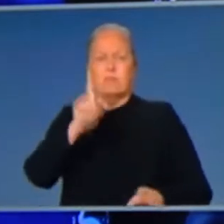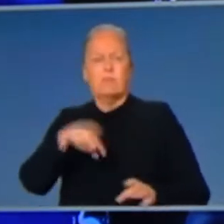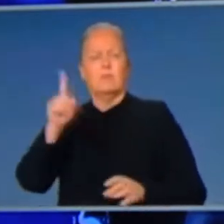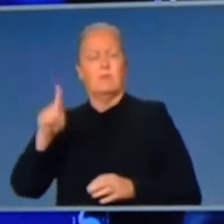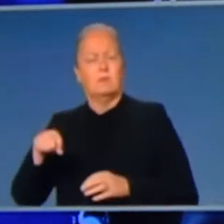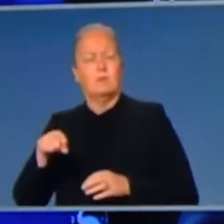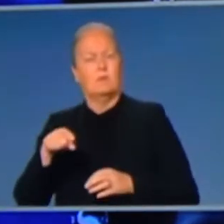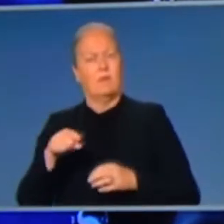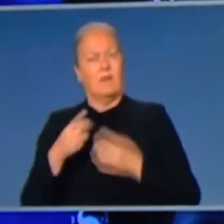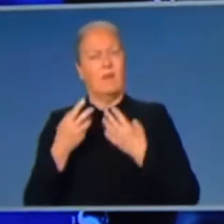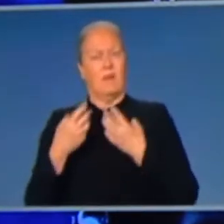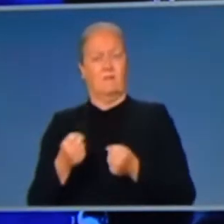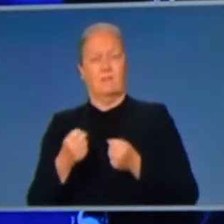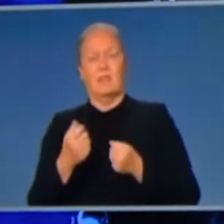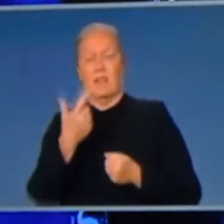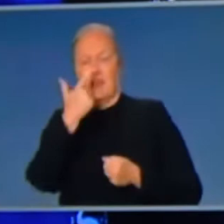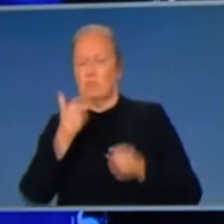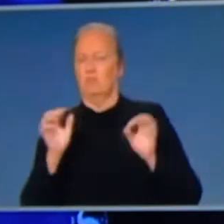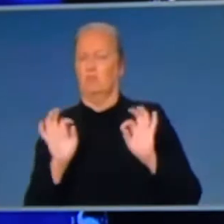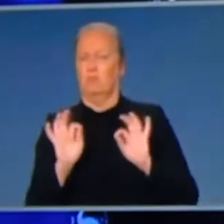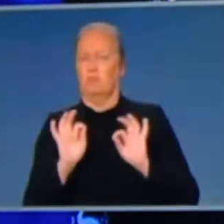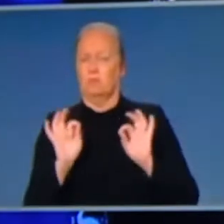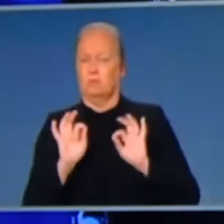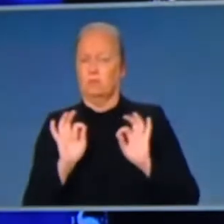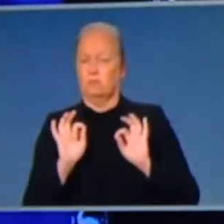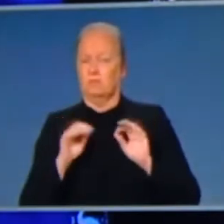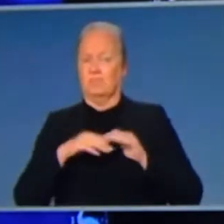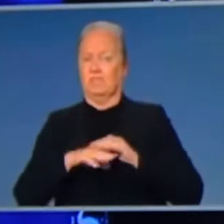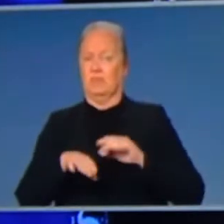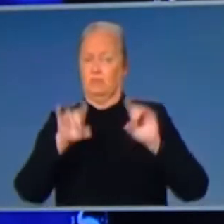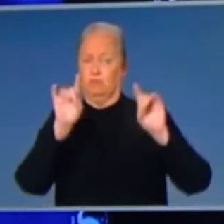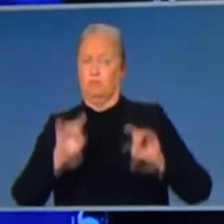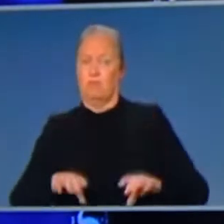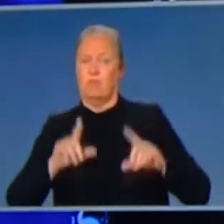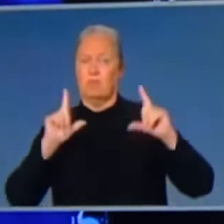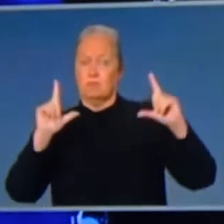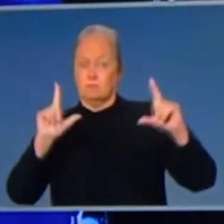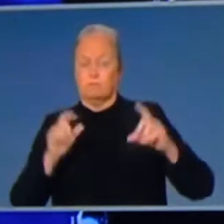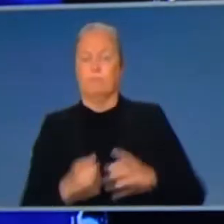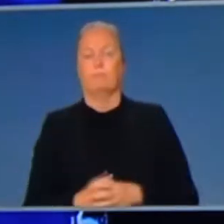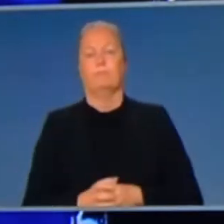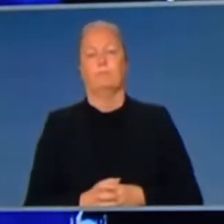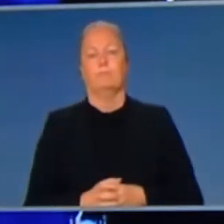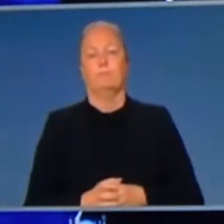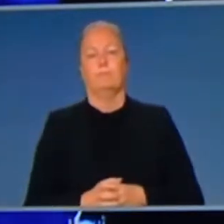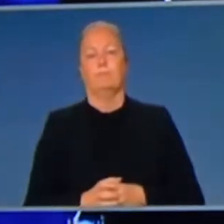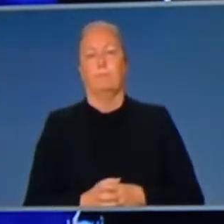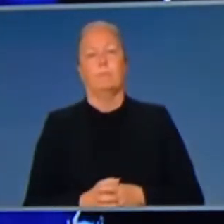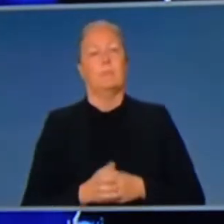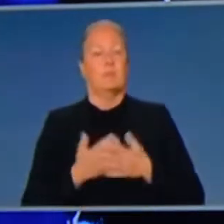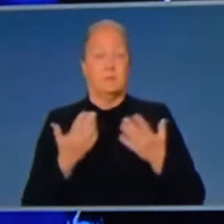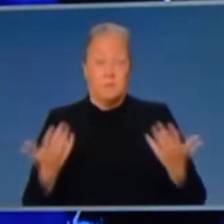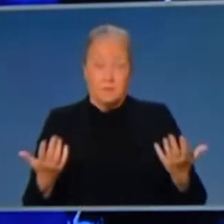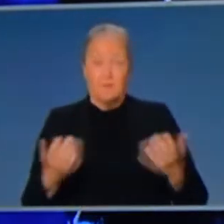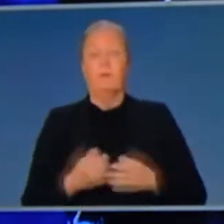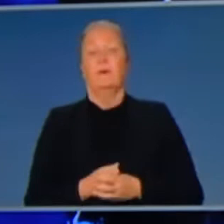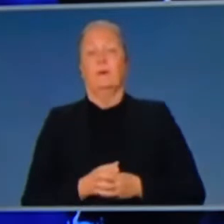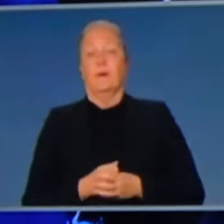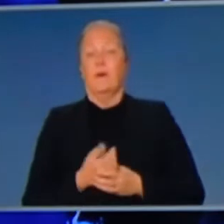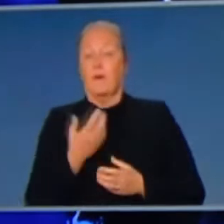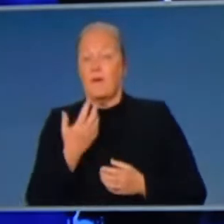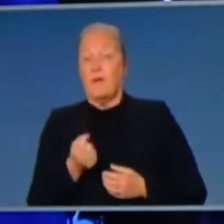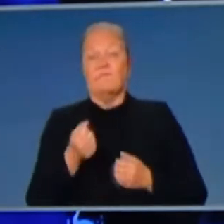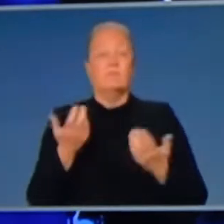this point across the Australian community, and indeed the many more